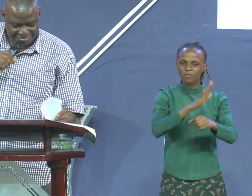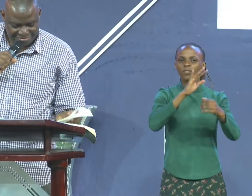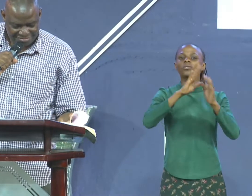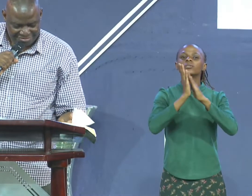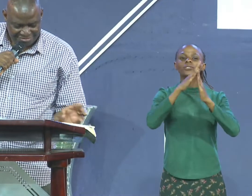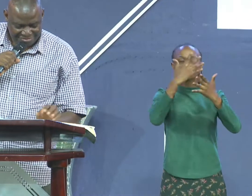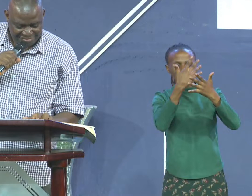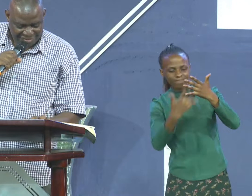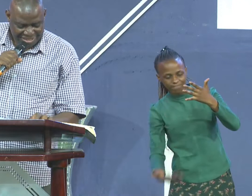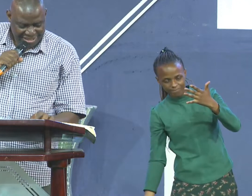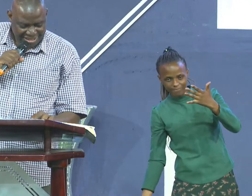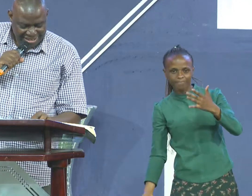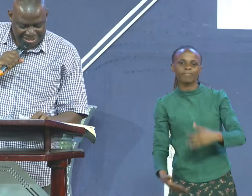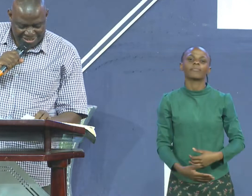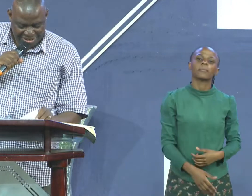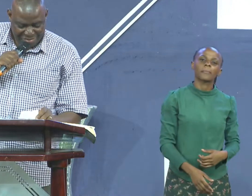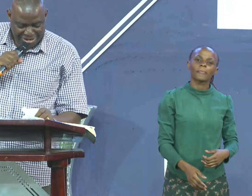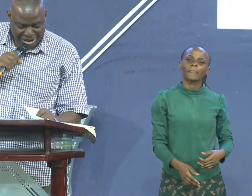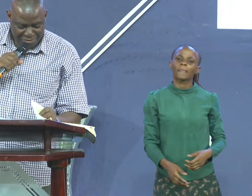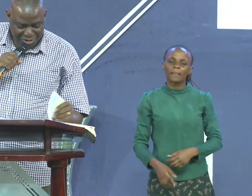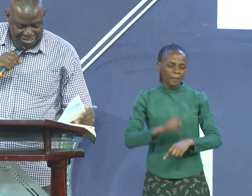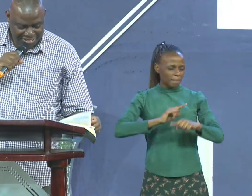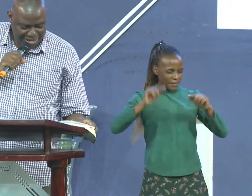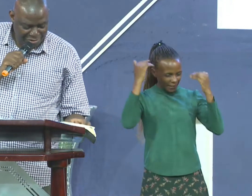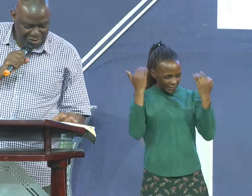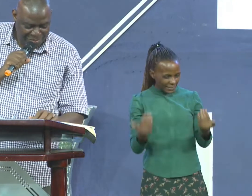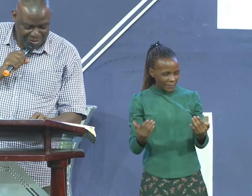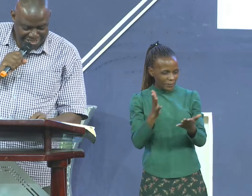of the preaching,